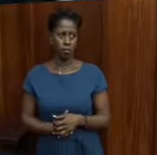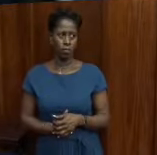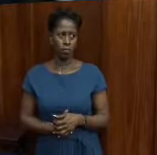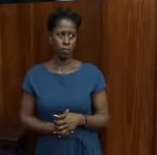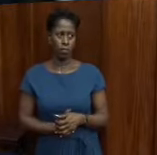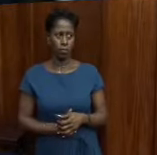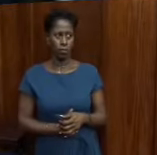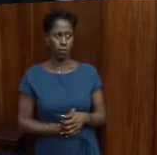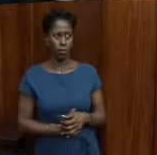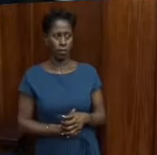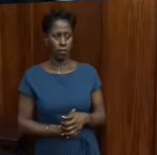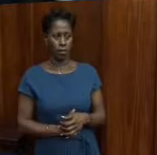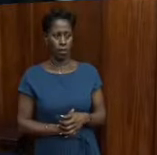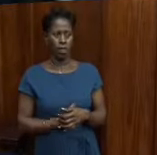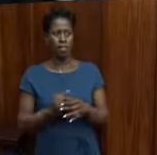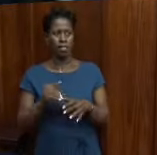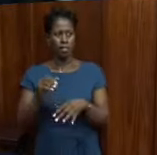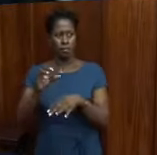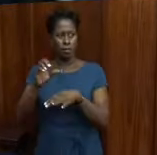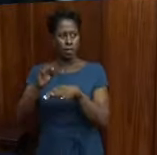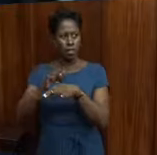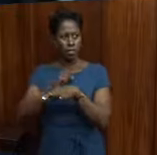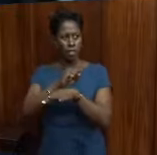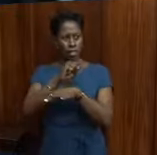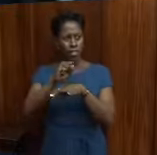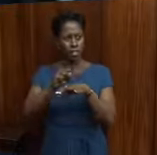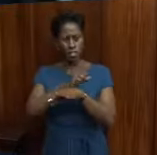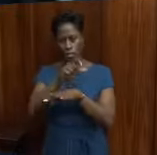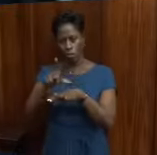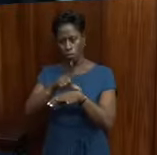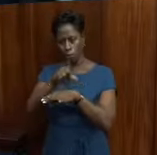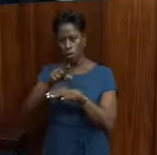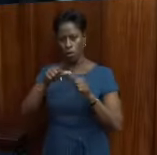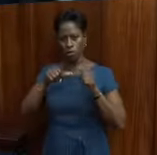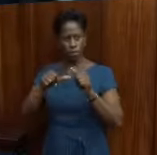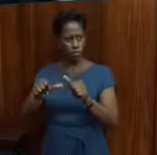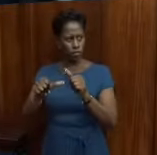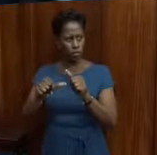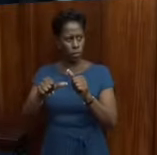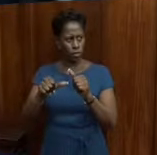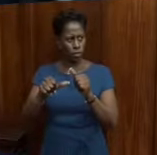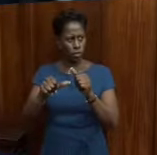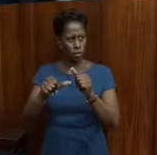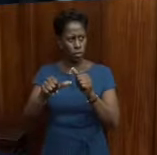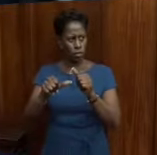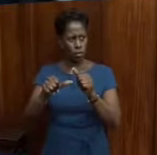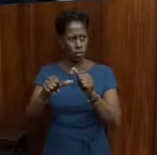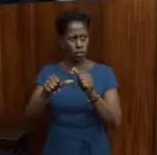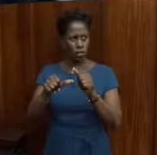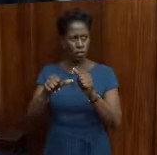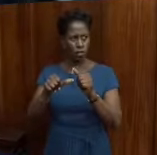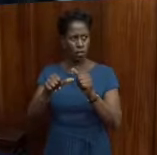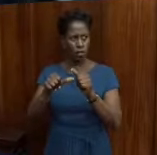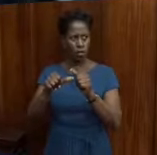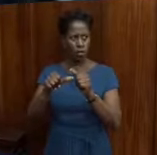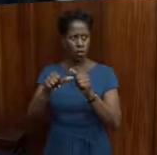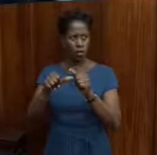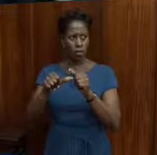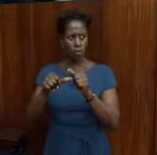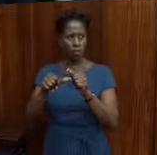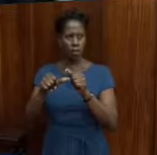processes and forums that deliver on significant decisions for the implementation of actions that will ensure a